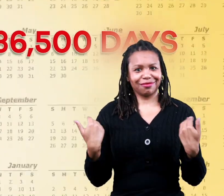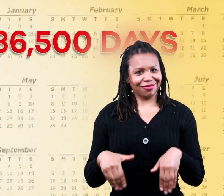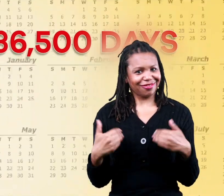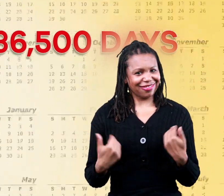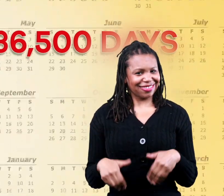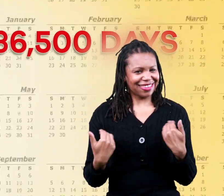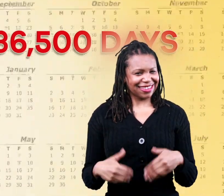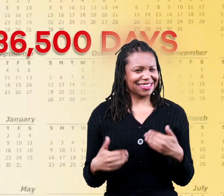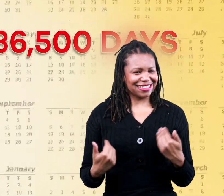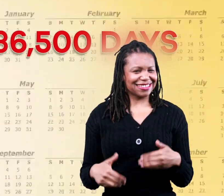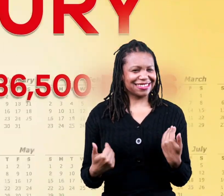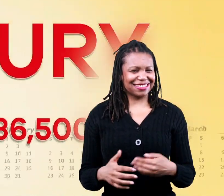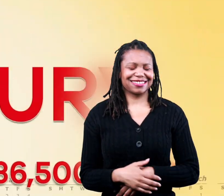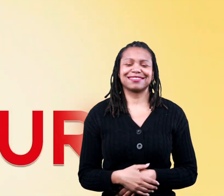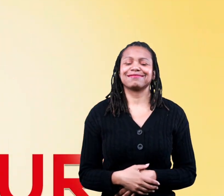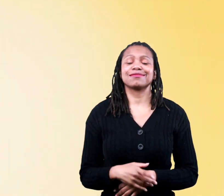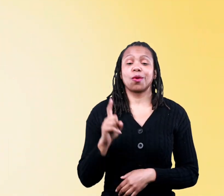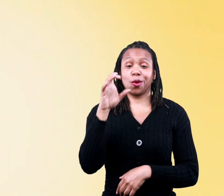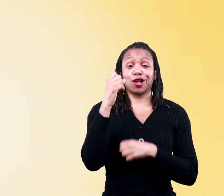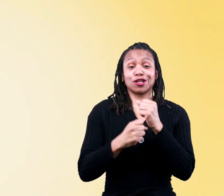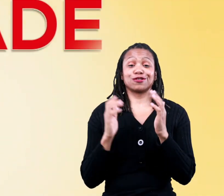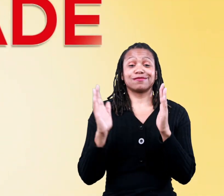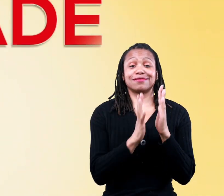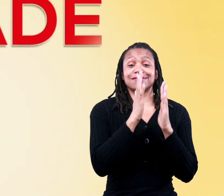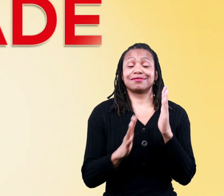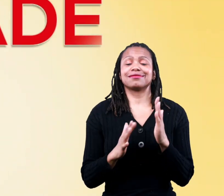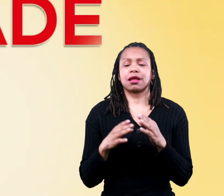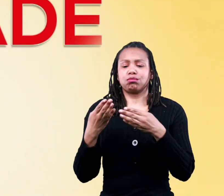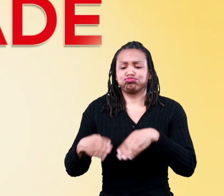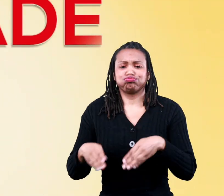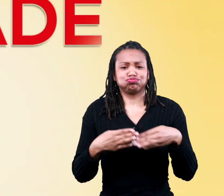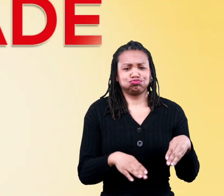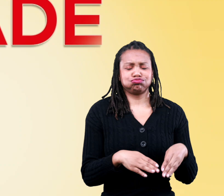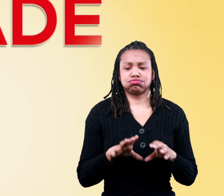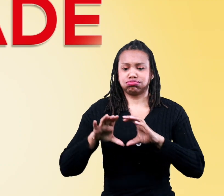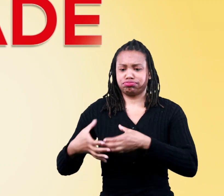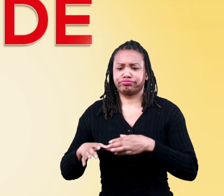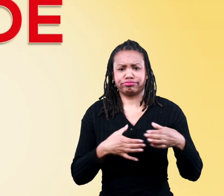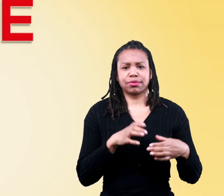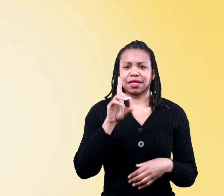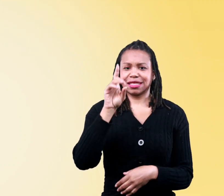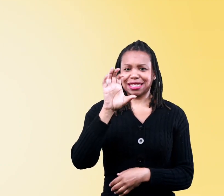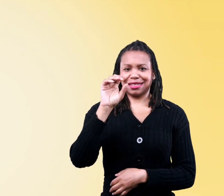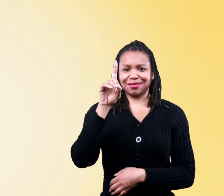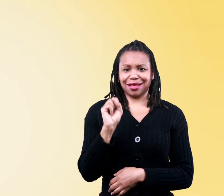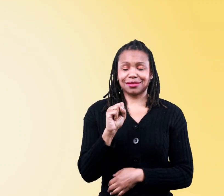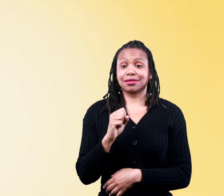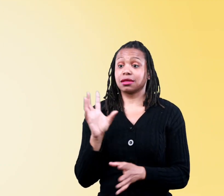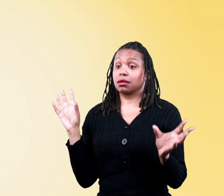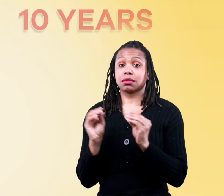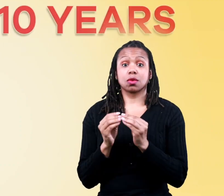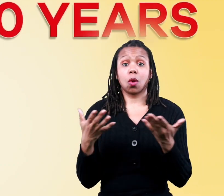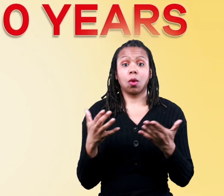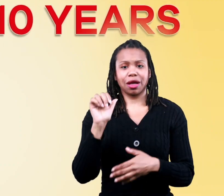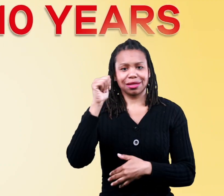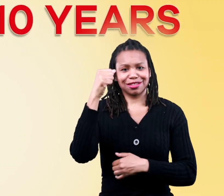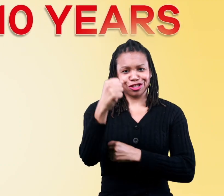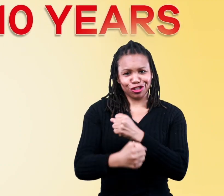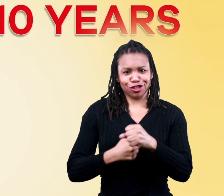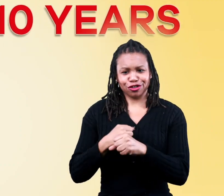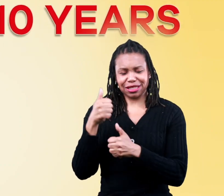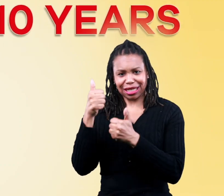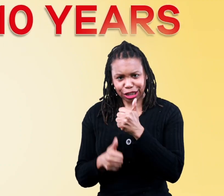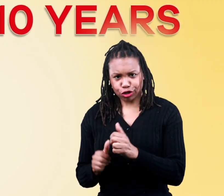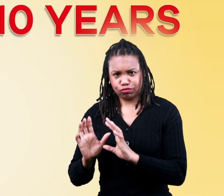36,500 days. Wow! A century can also be broken down into decades, which are made up